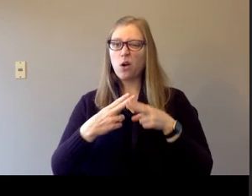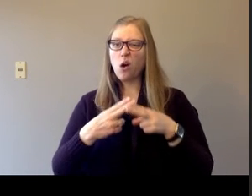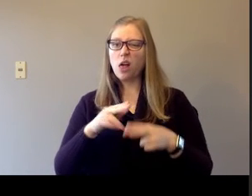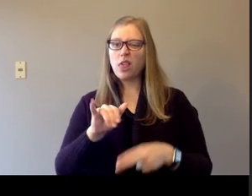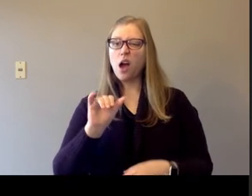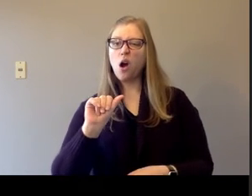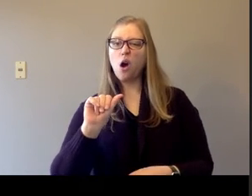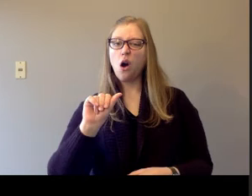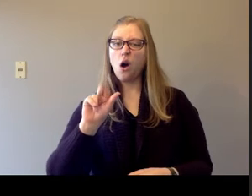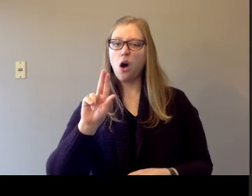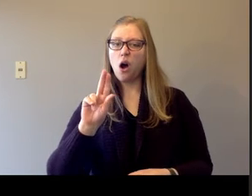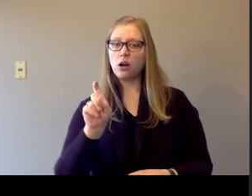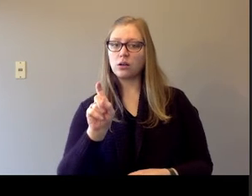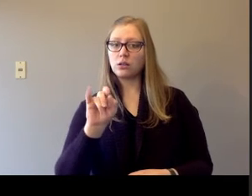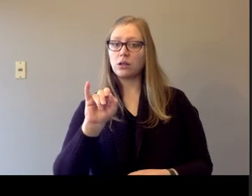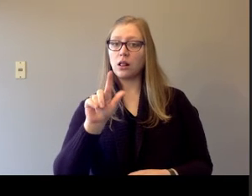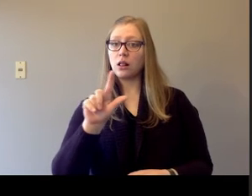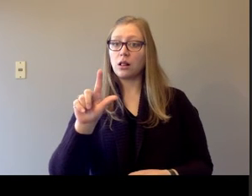auxiliary